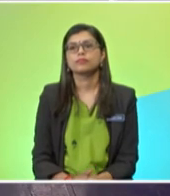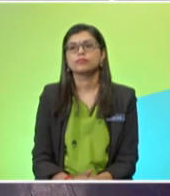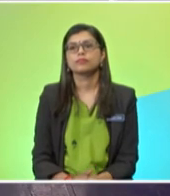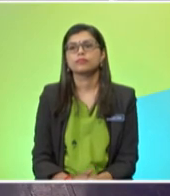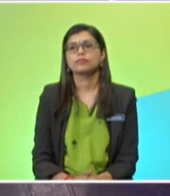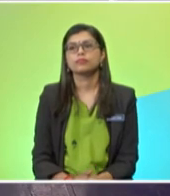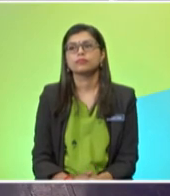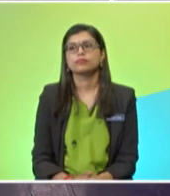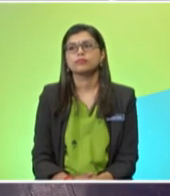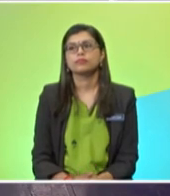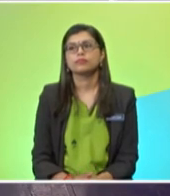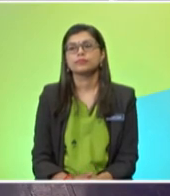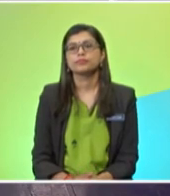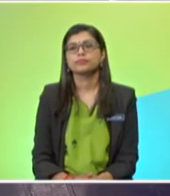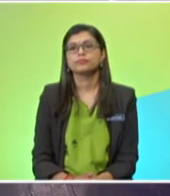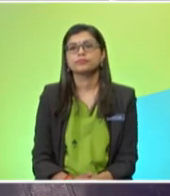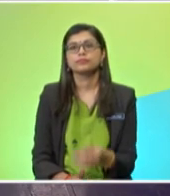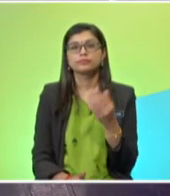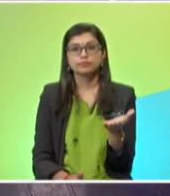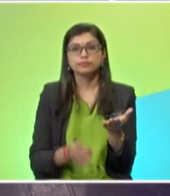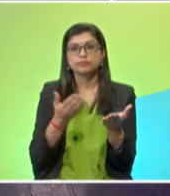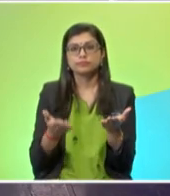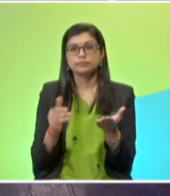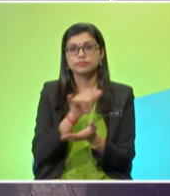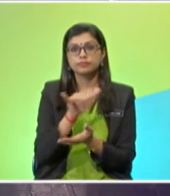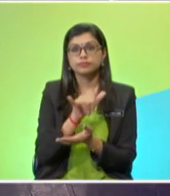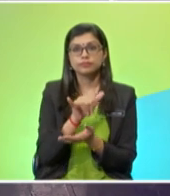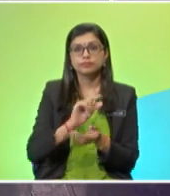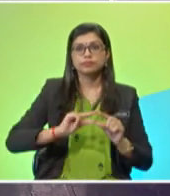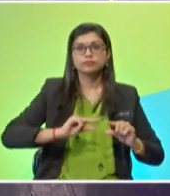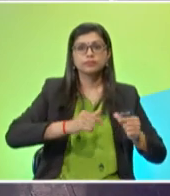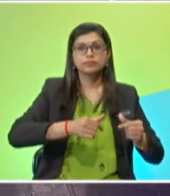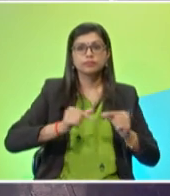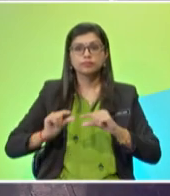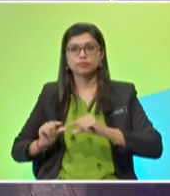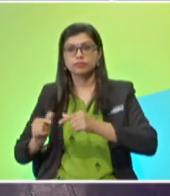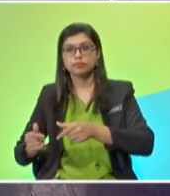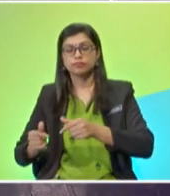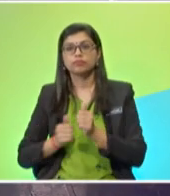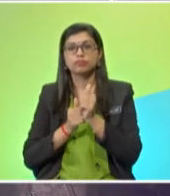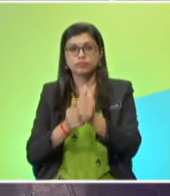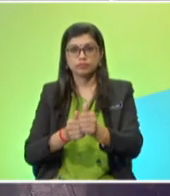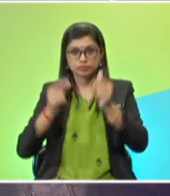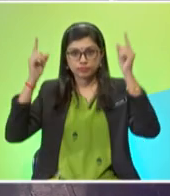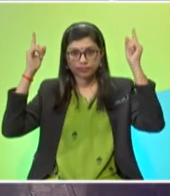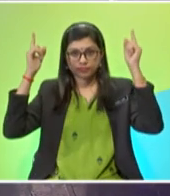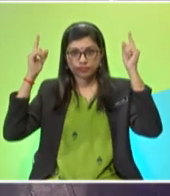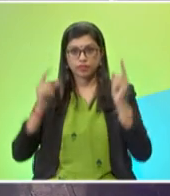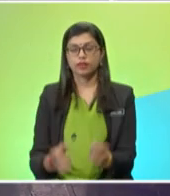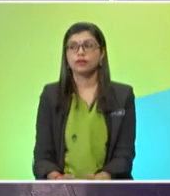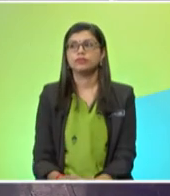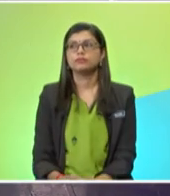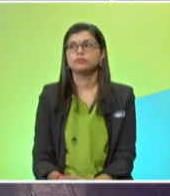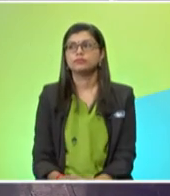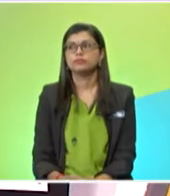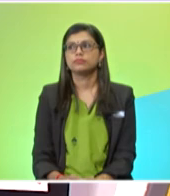And on both sides, Teacher Kenanga? Yes, both sides. You have to fold it both sides. So I'm folding one side first. I will fold the other side